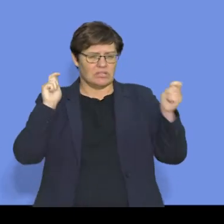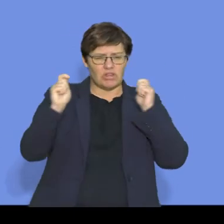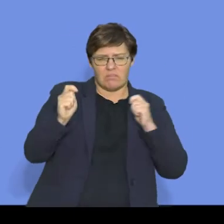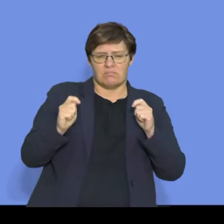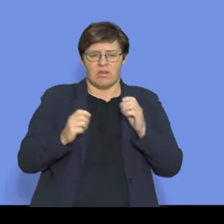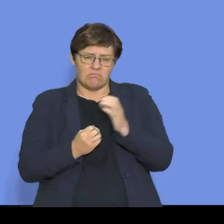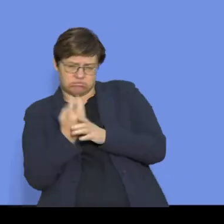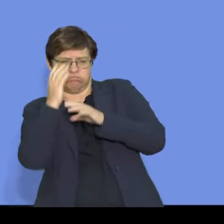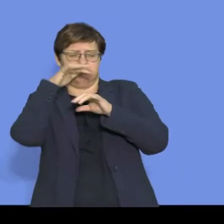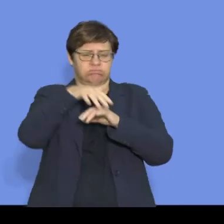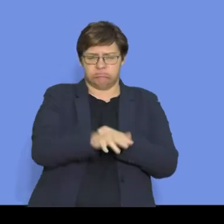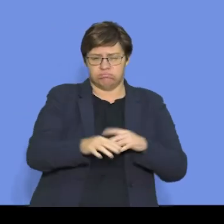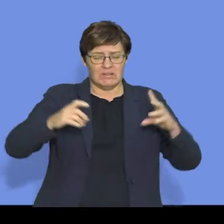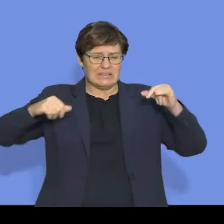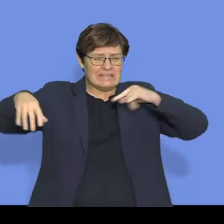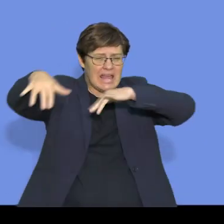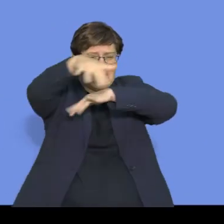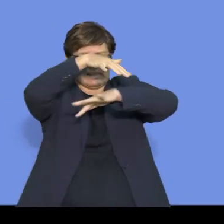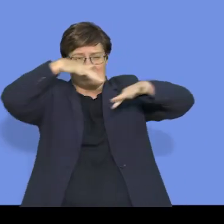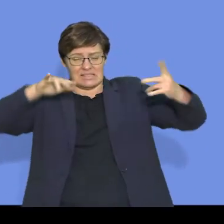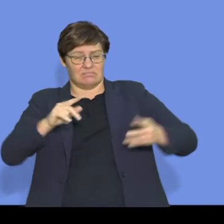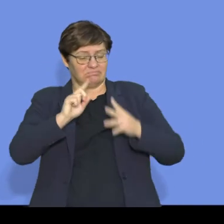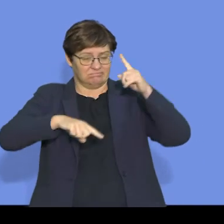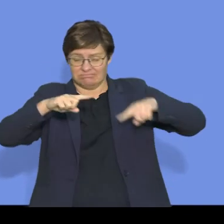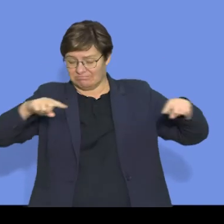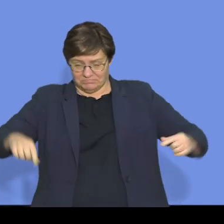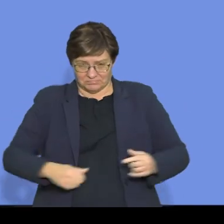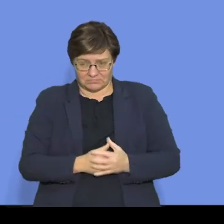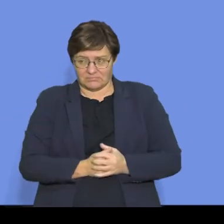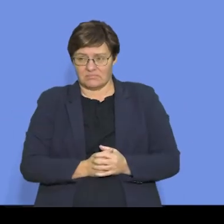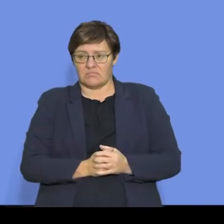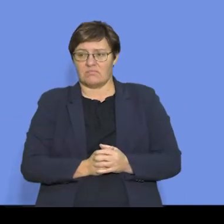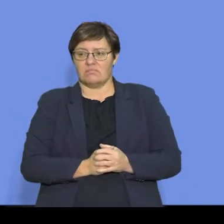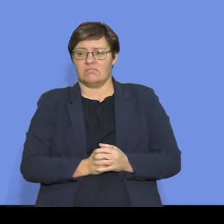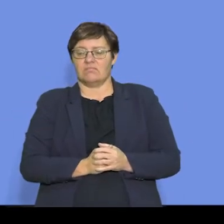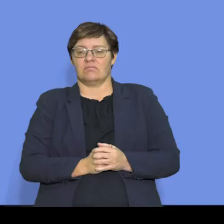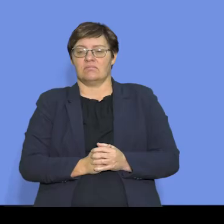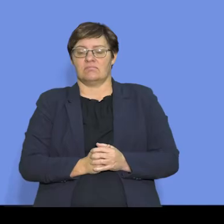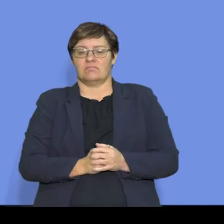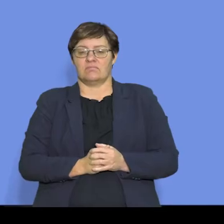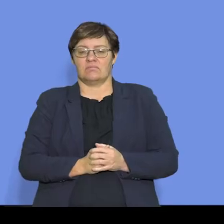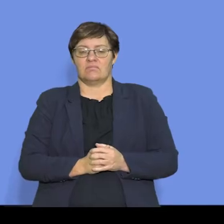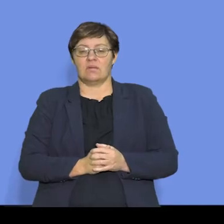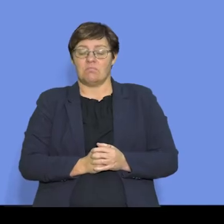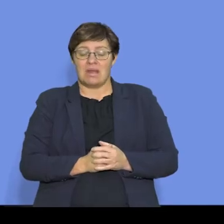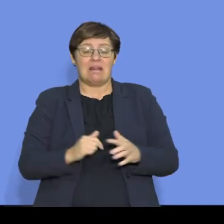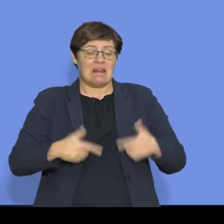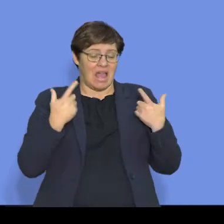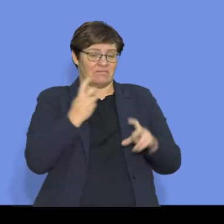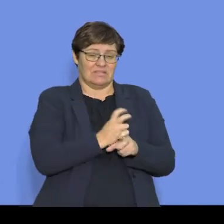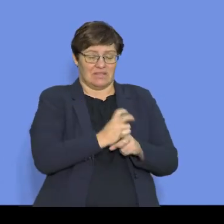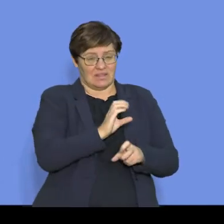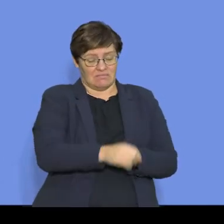volcanic action, dust in the air, all sorts of difficulties for life. Another